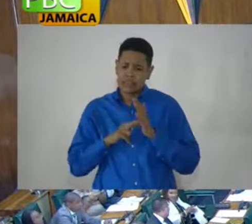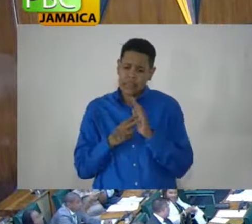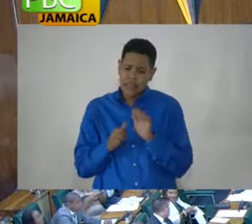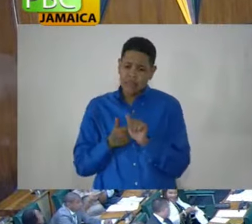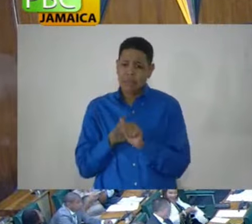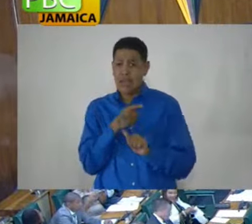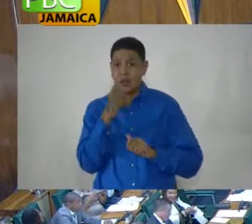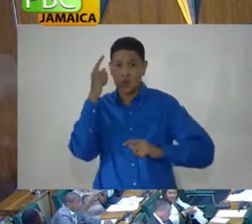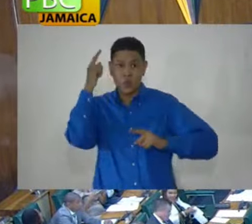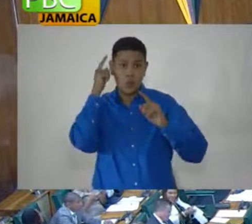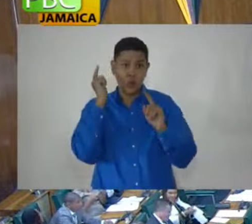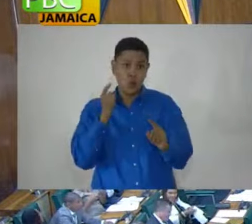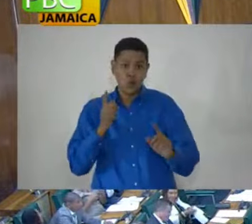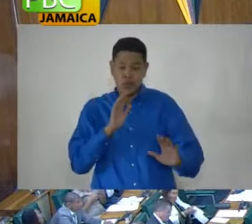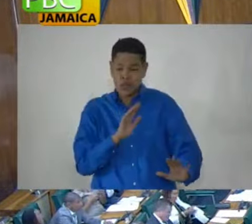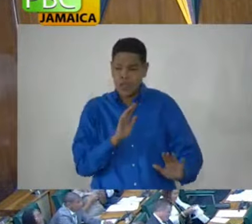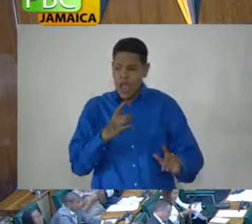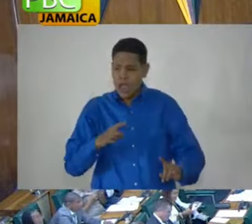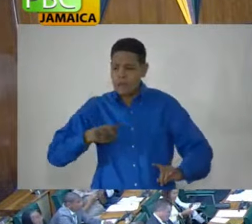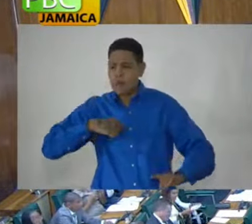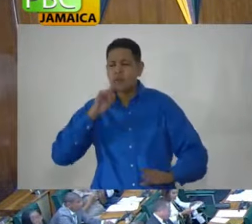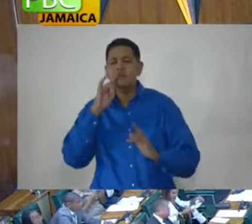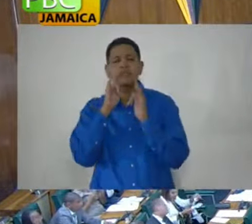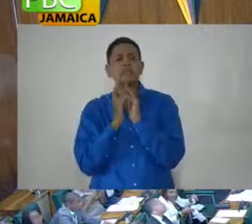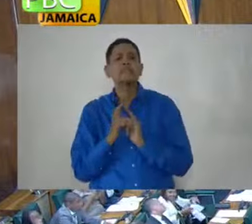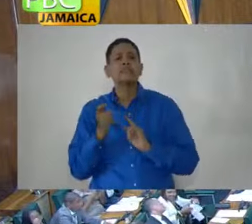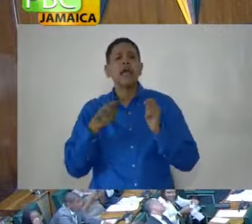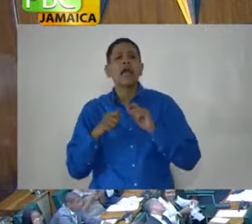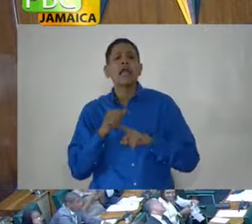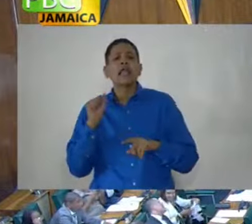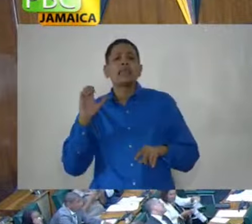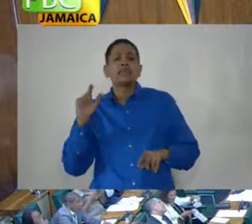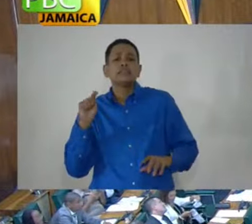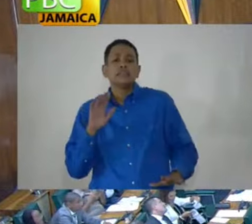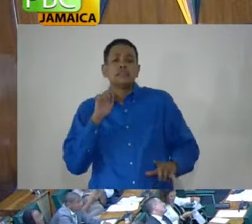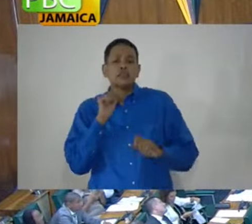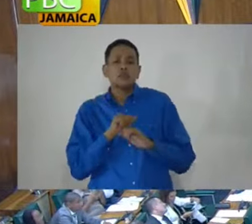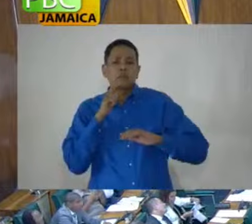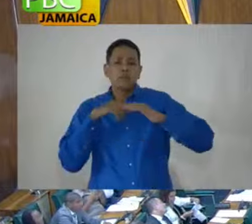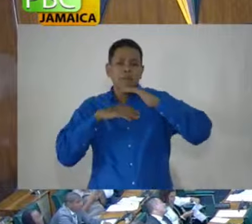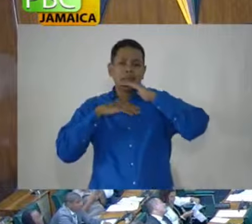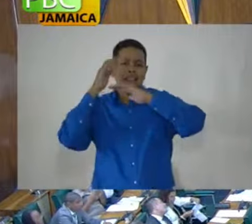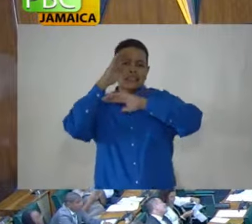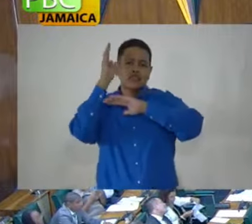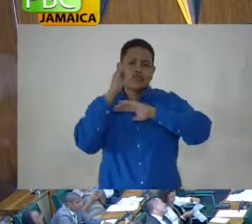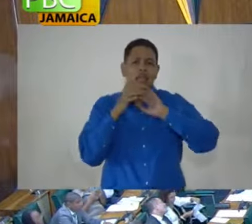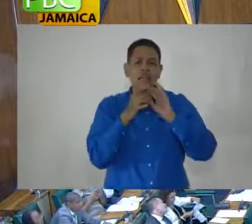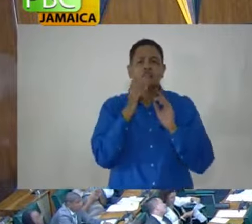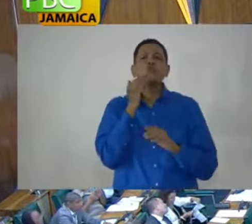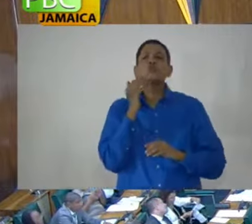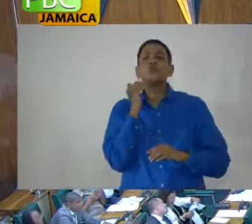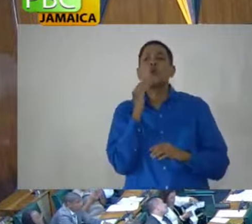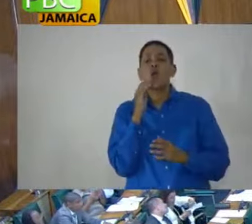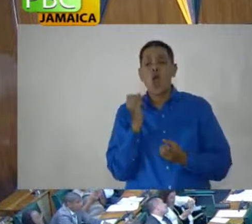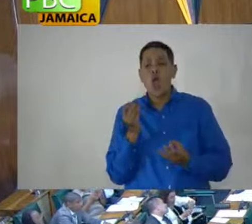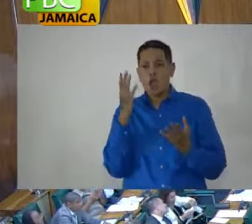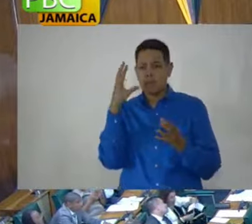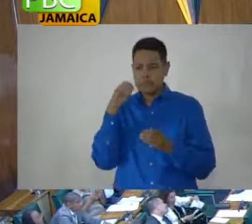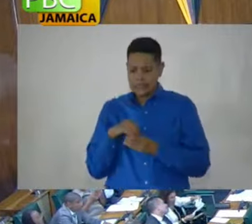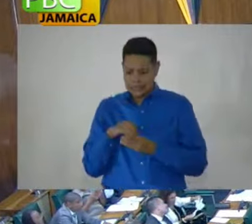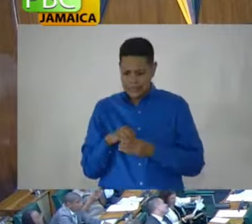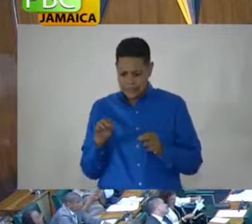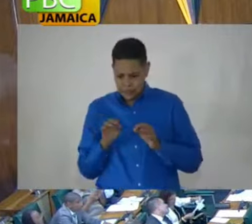the measure, we have redesigned the SCT to be based directly on sugar content